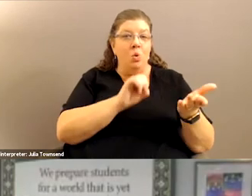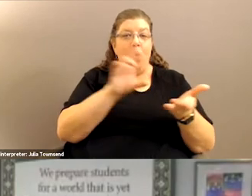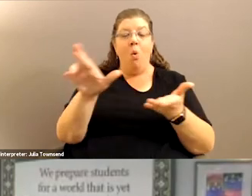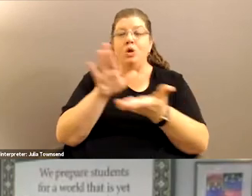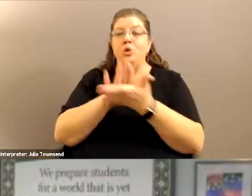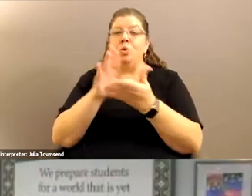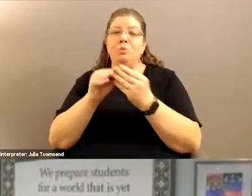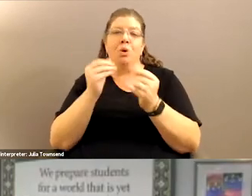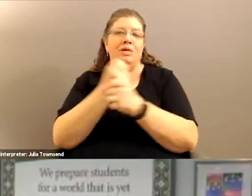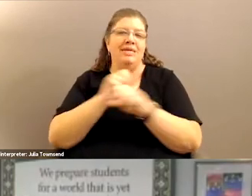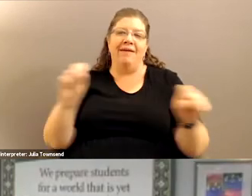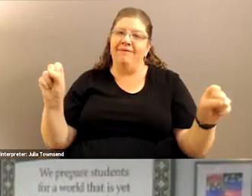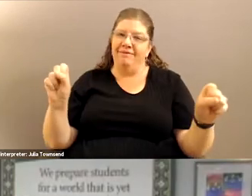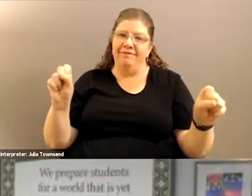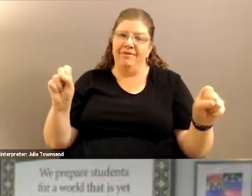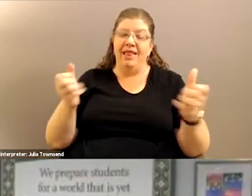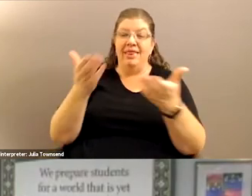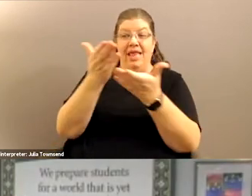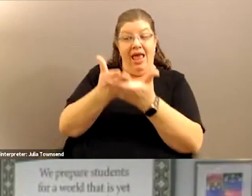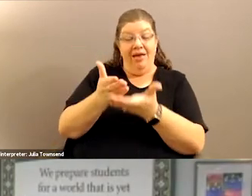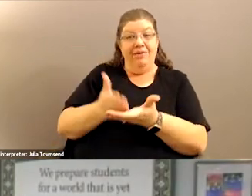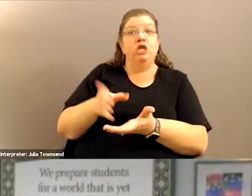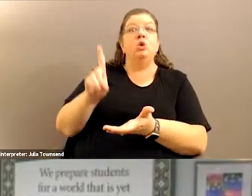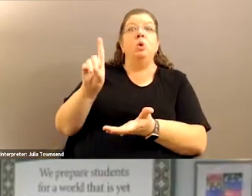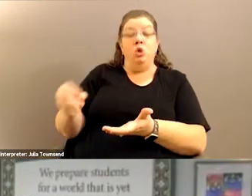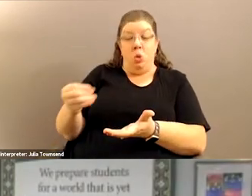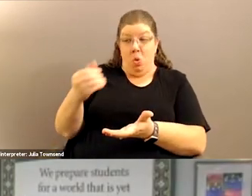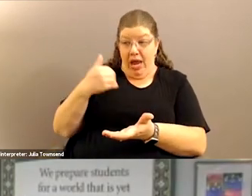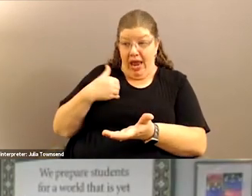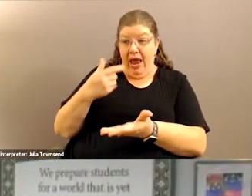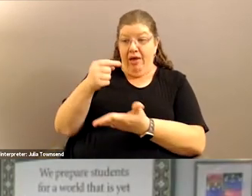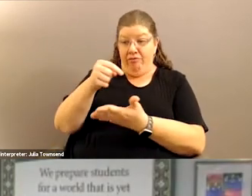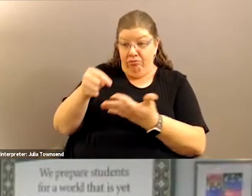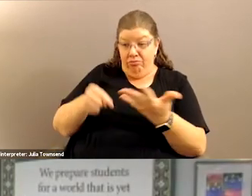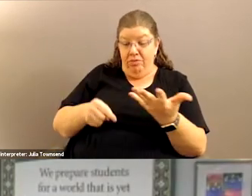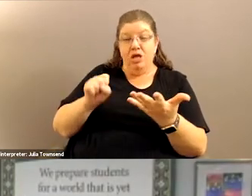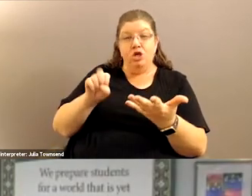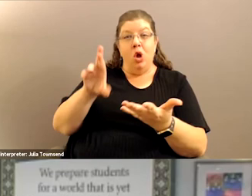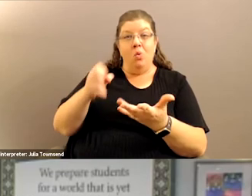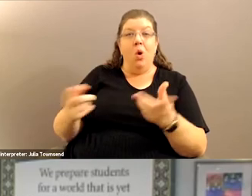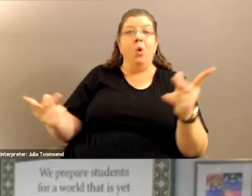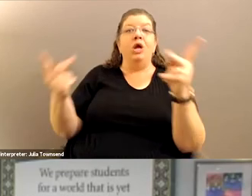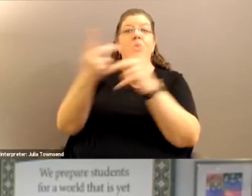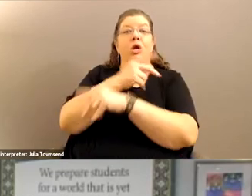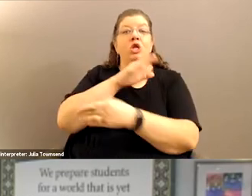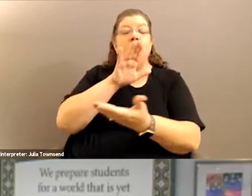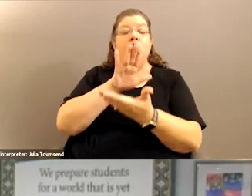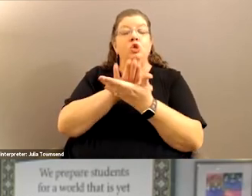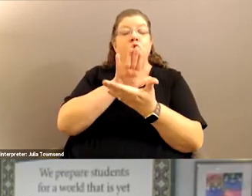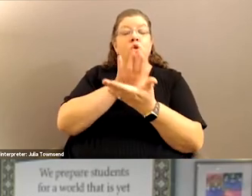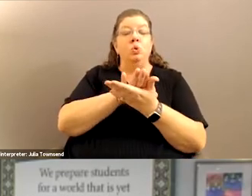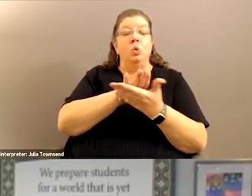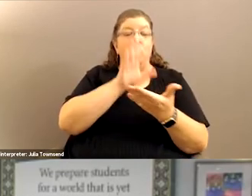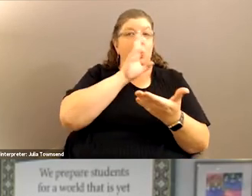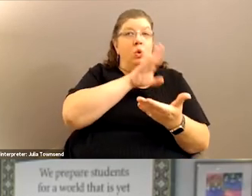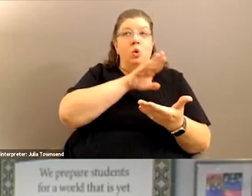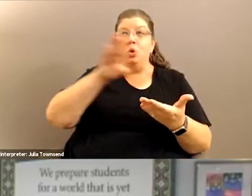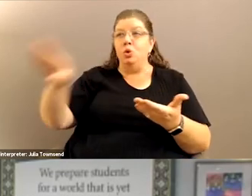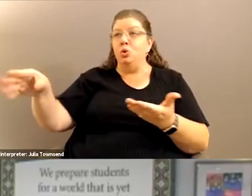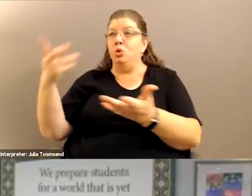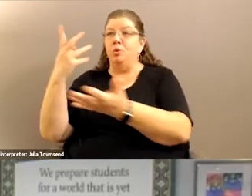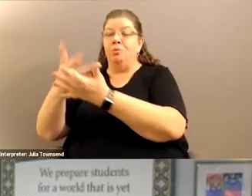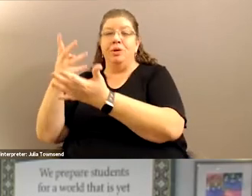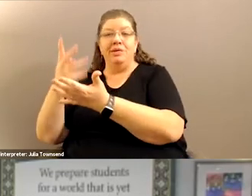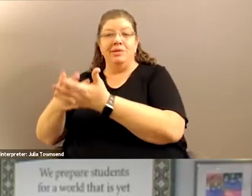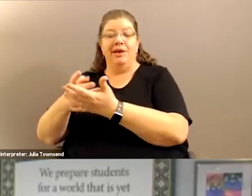safer the evidence that we do have is that sros increase the school to prison pipeline for students of color